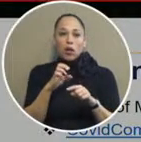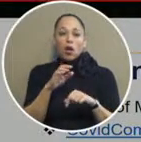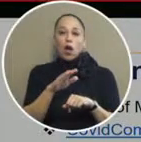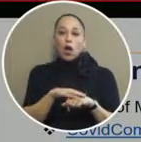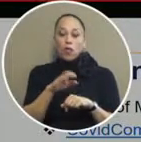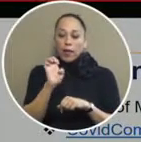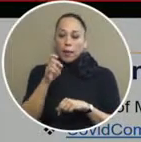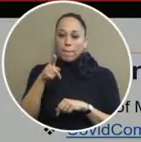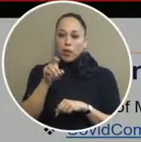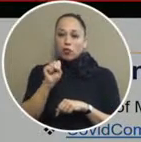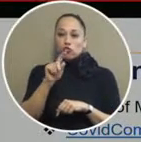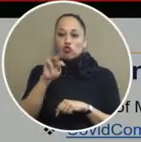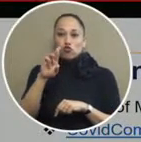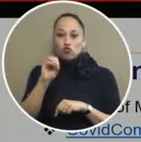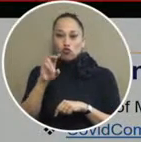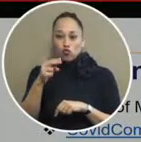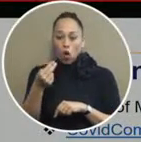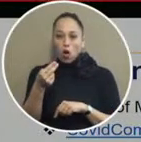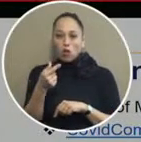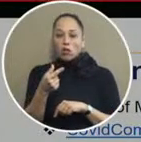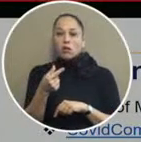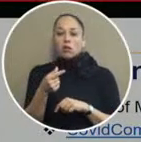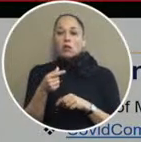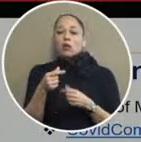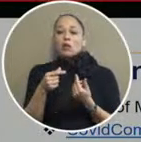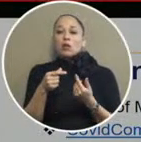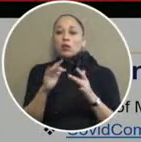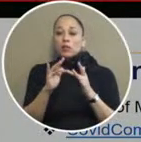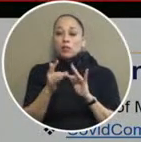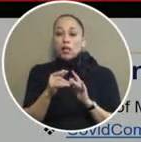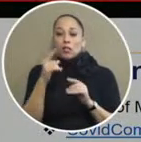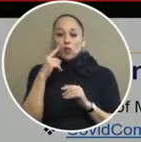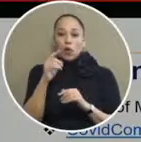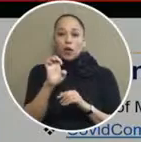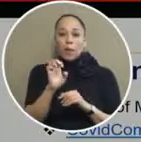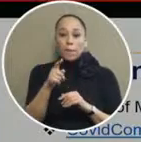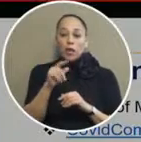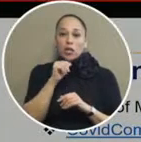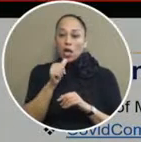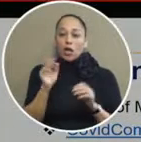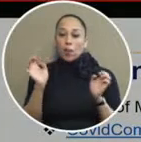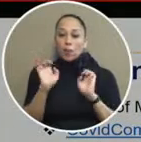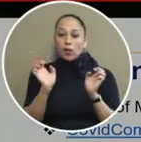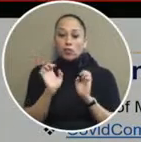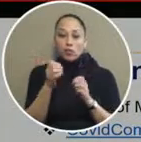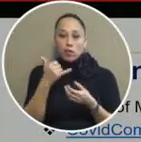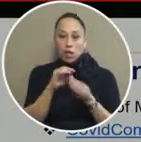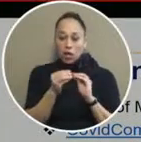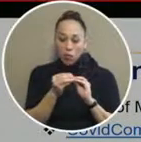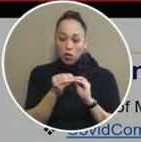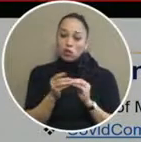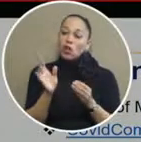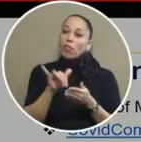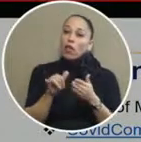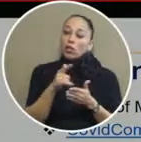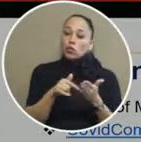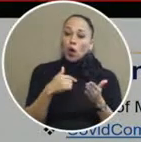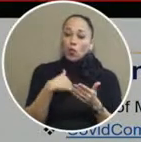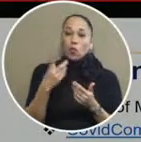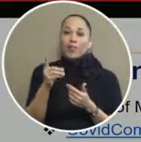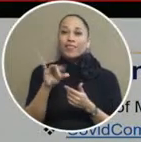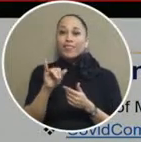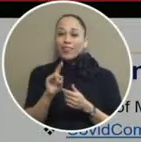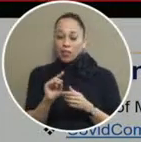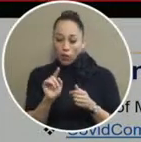the epstrong.org website, route them directly to the PD non-emergency phone number. So that's what we did